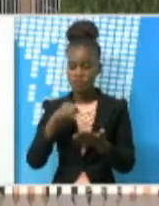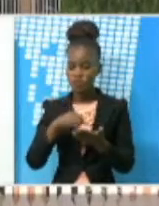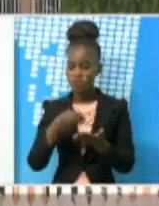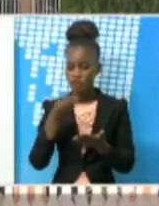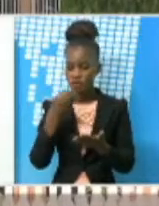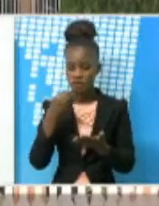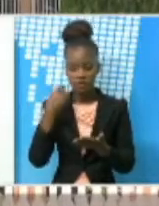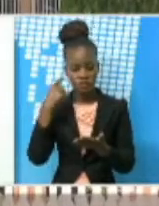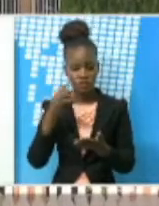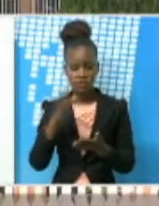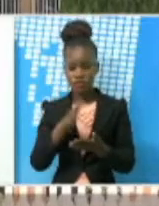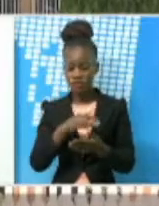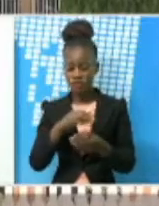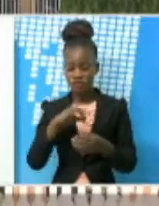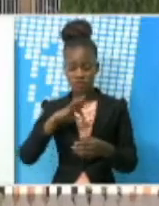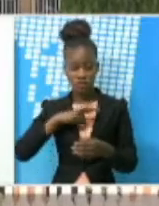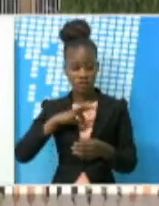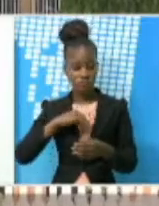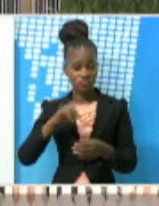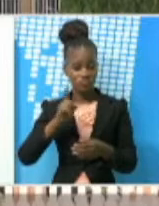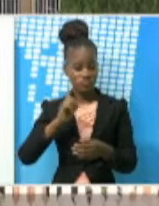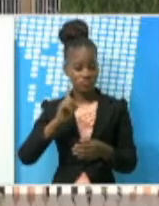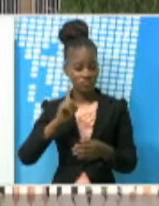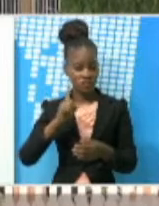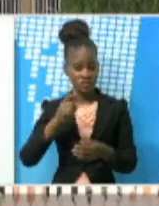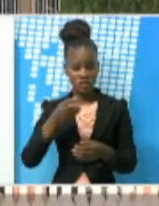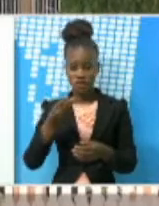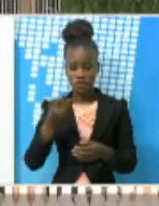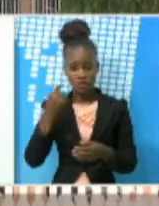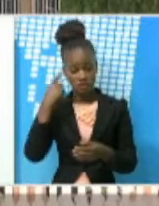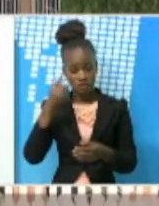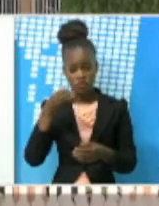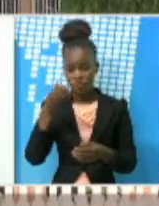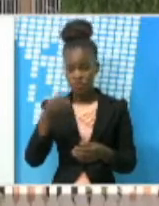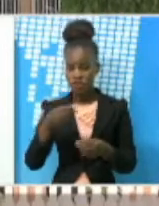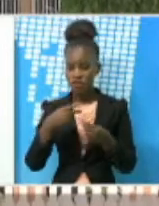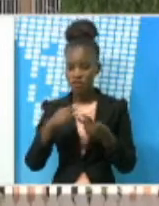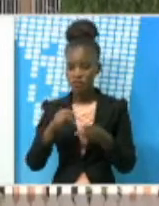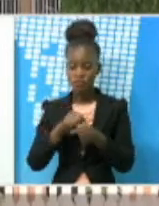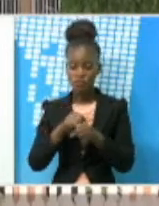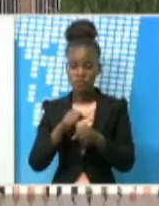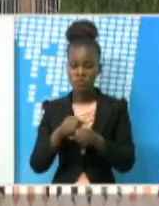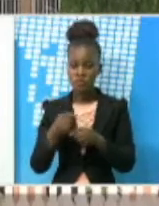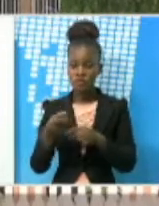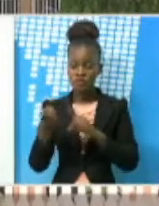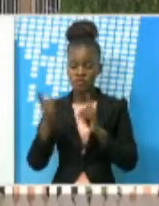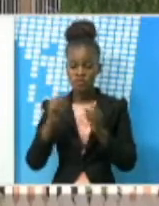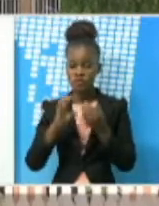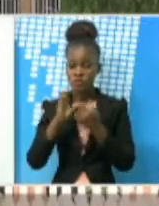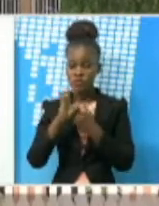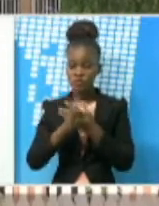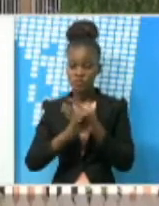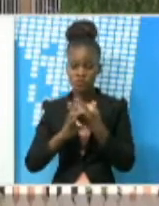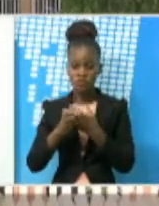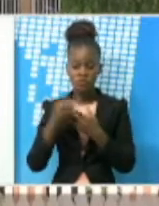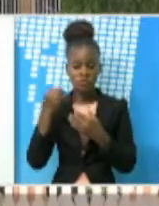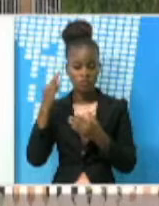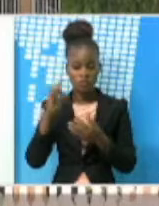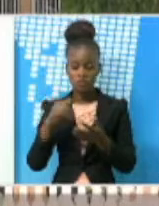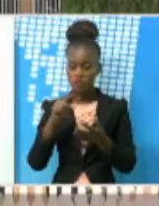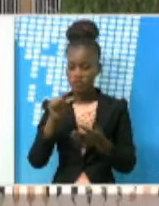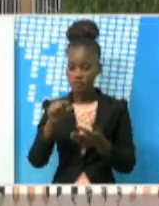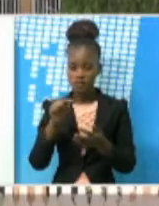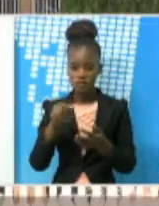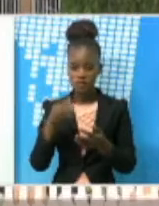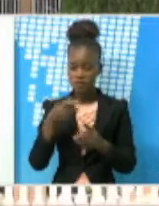for getting married. This money is money for you to start a business. Wherever you are in the country, if you get the chance from